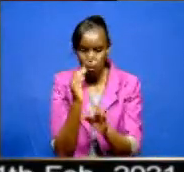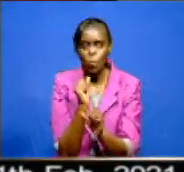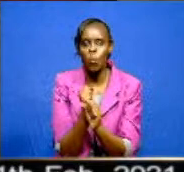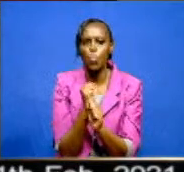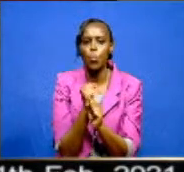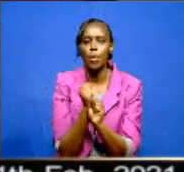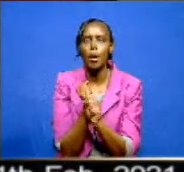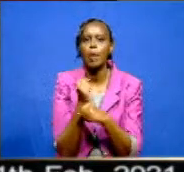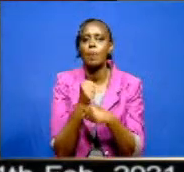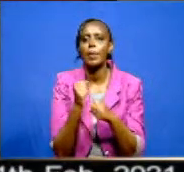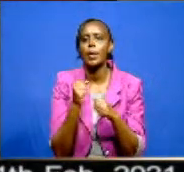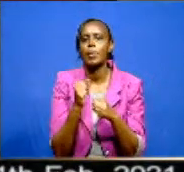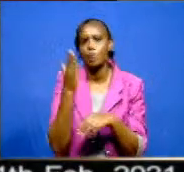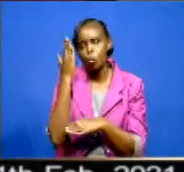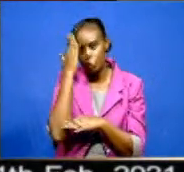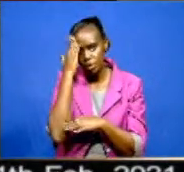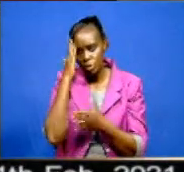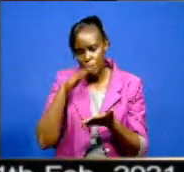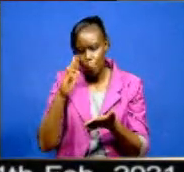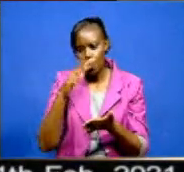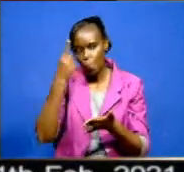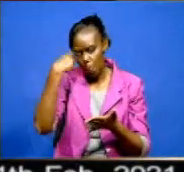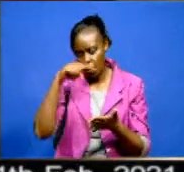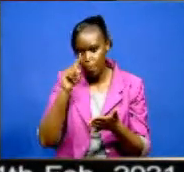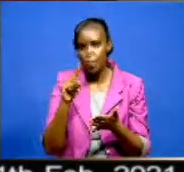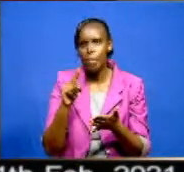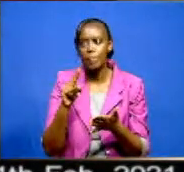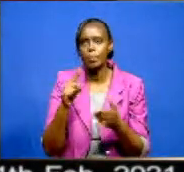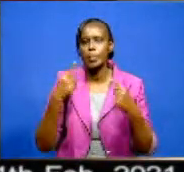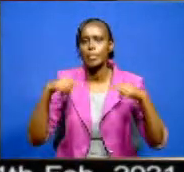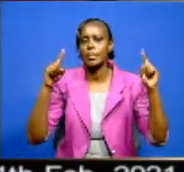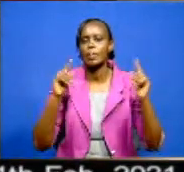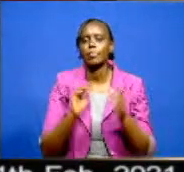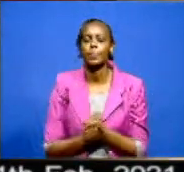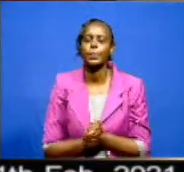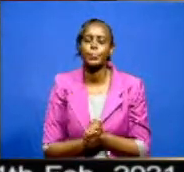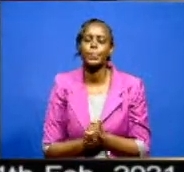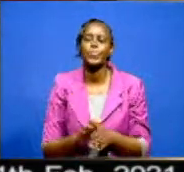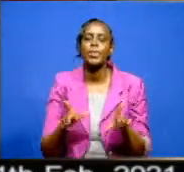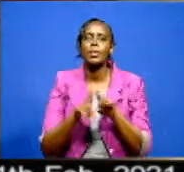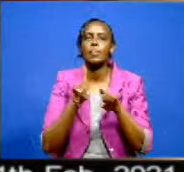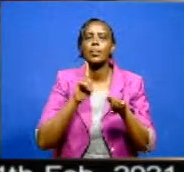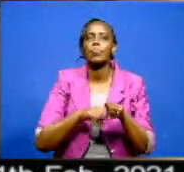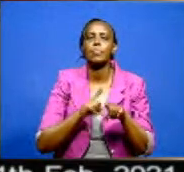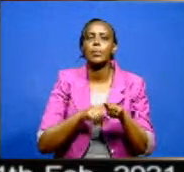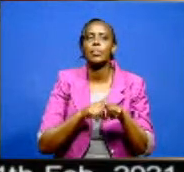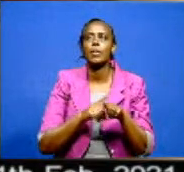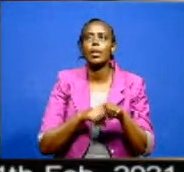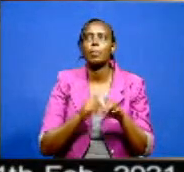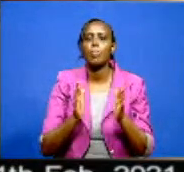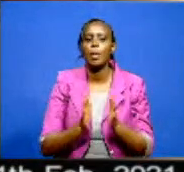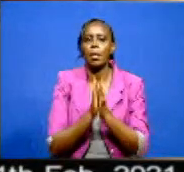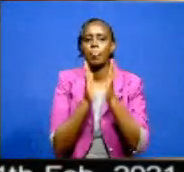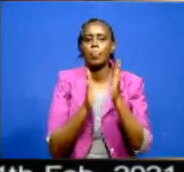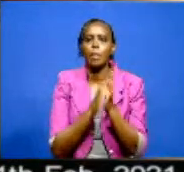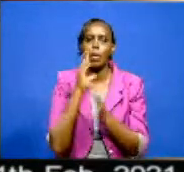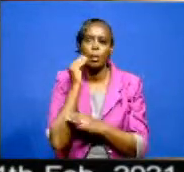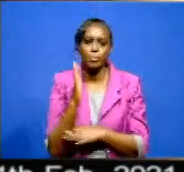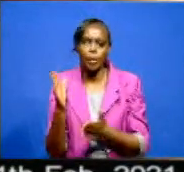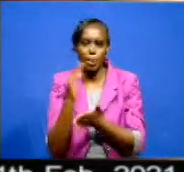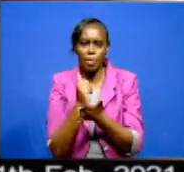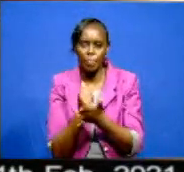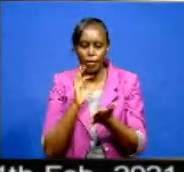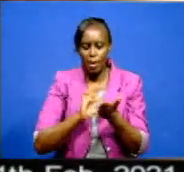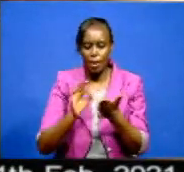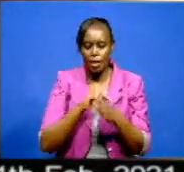which made the consideration of the policy successful. I would also like to appreciate the offices of the Speaker and the Clerk